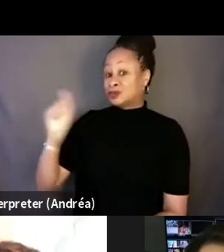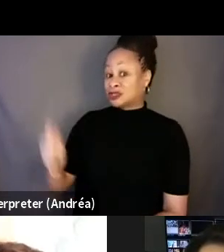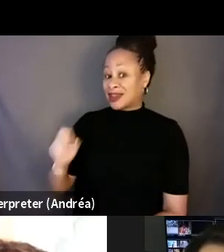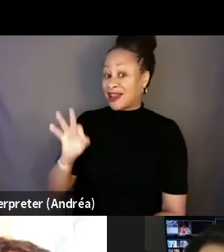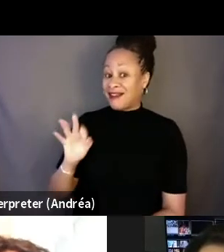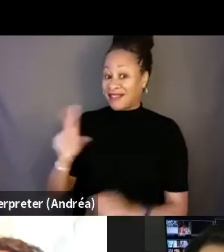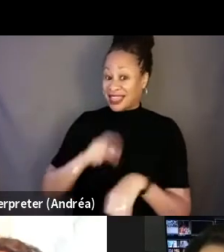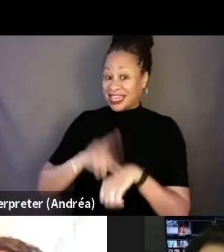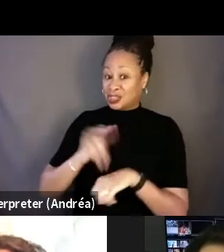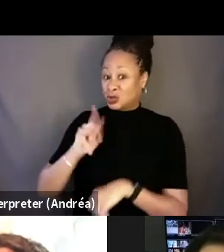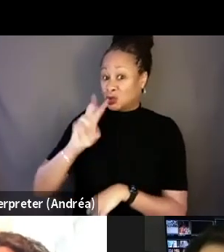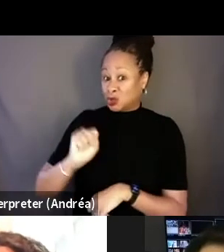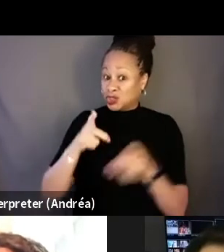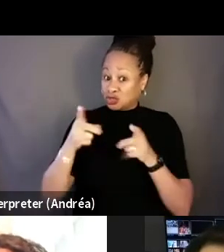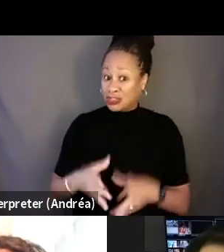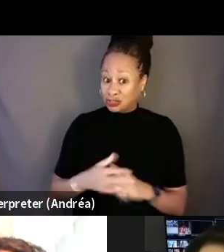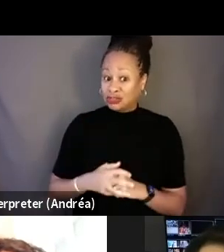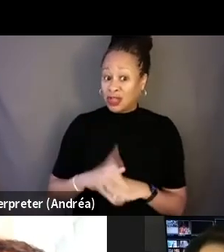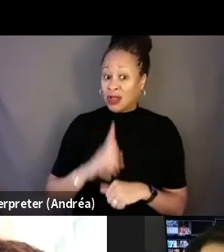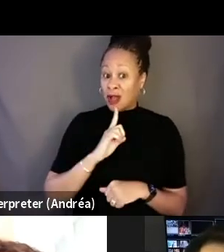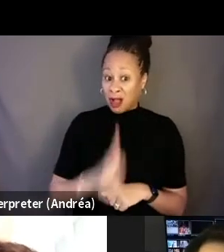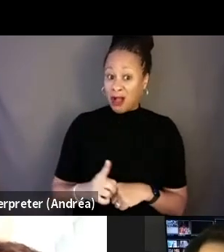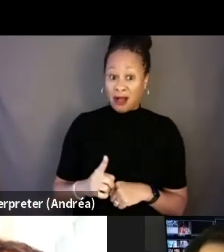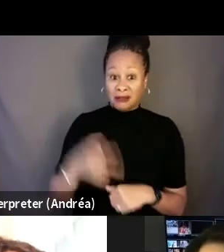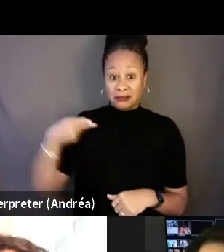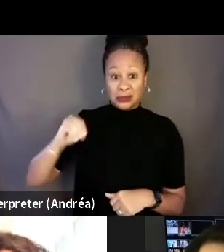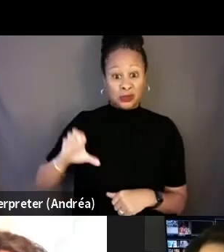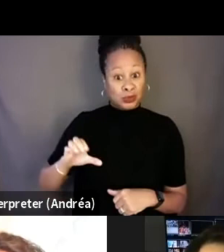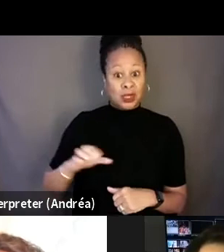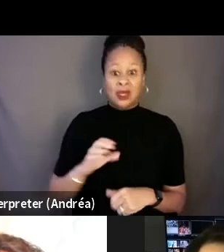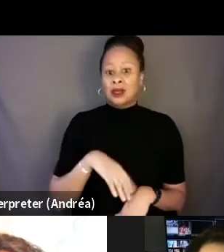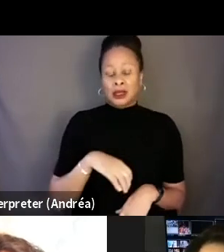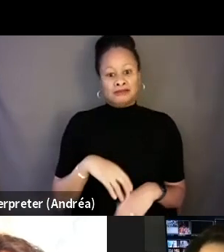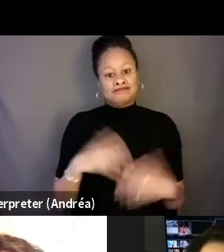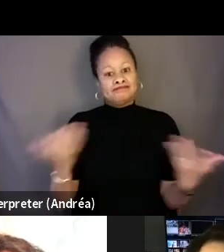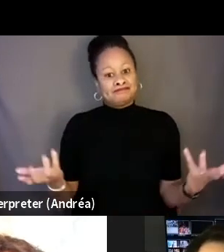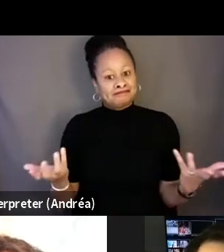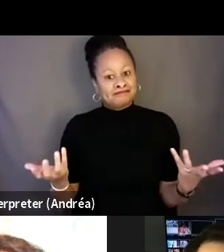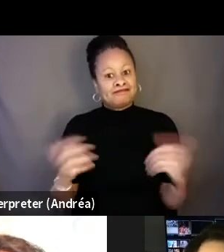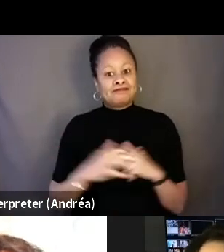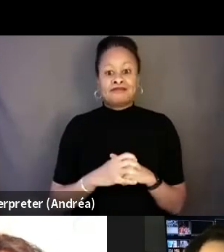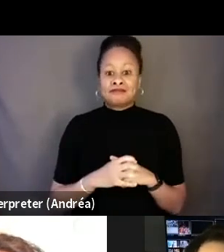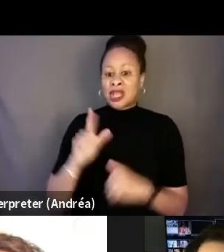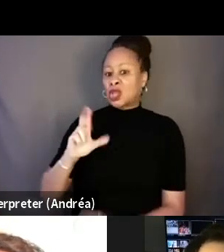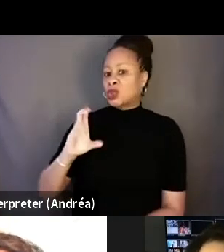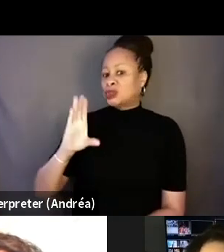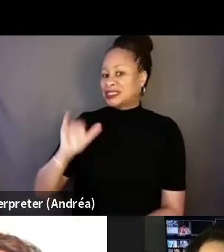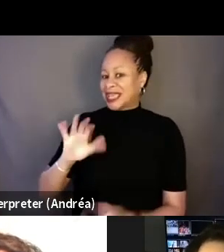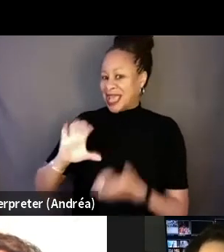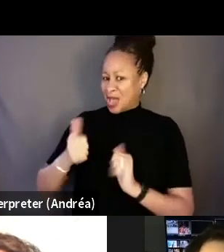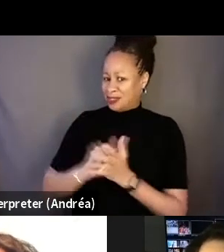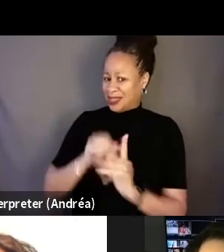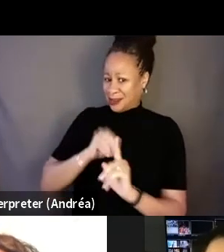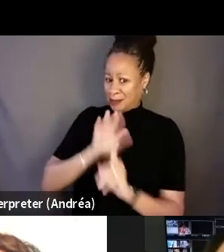the nation's news directors are Black or people of color. Lucy, how does that